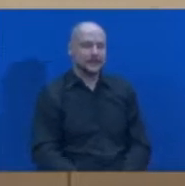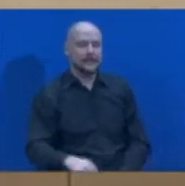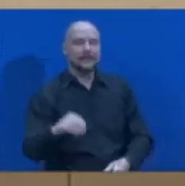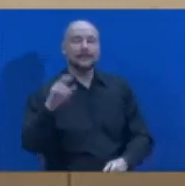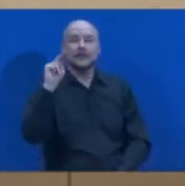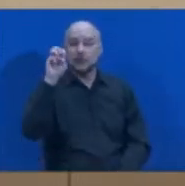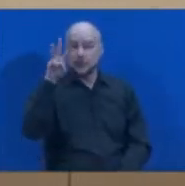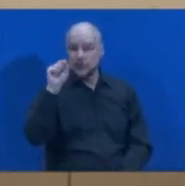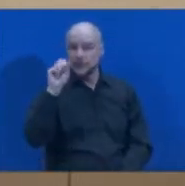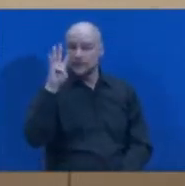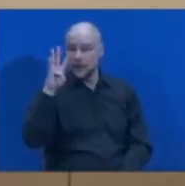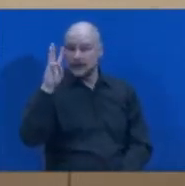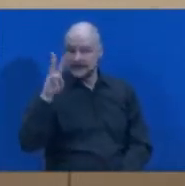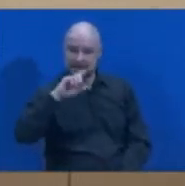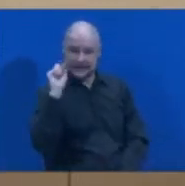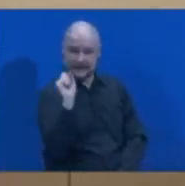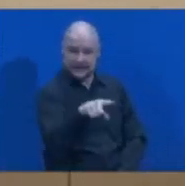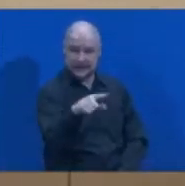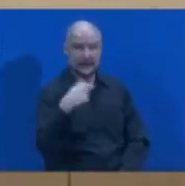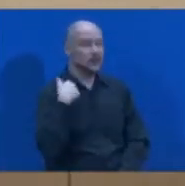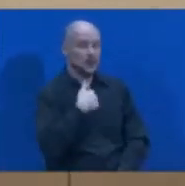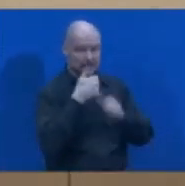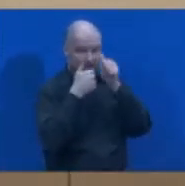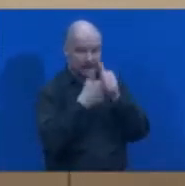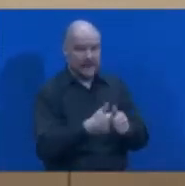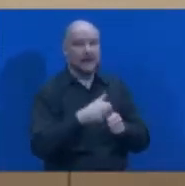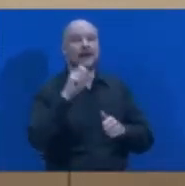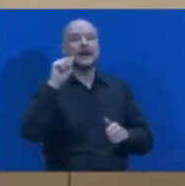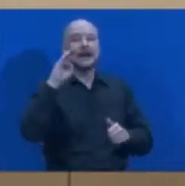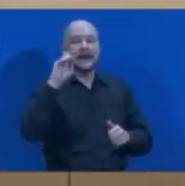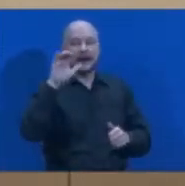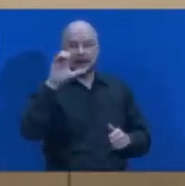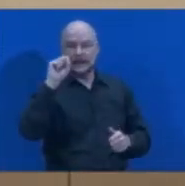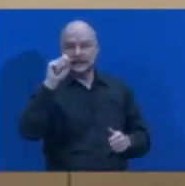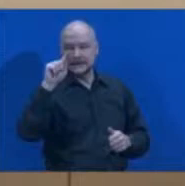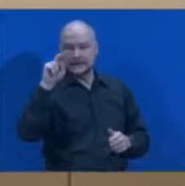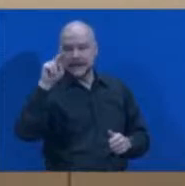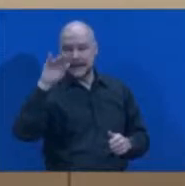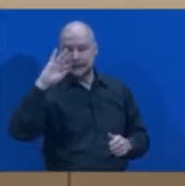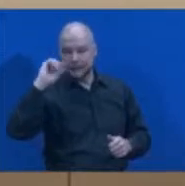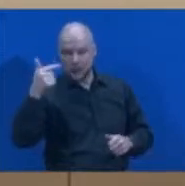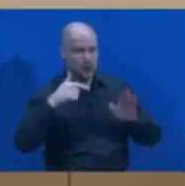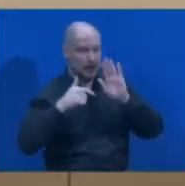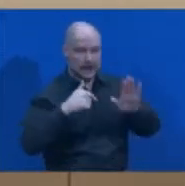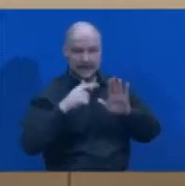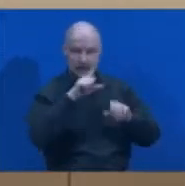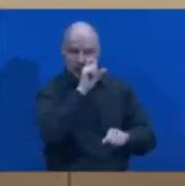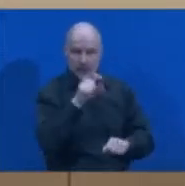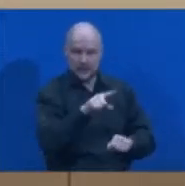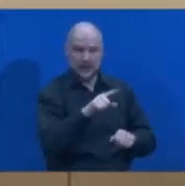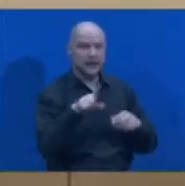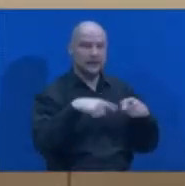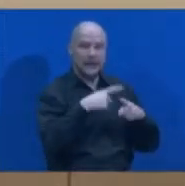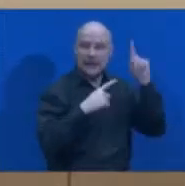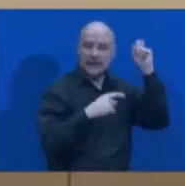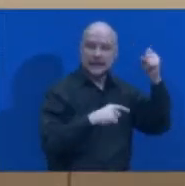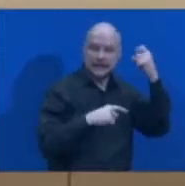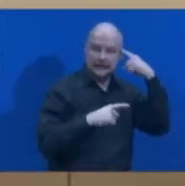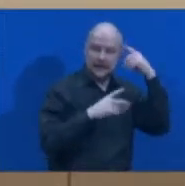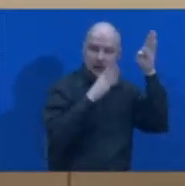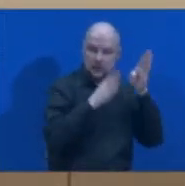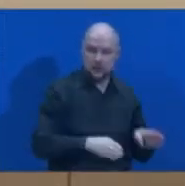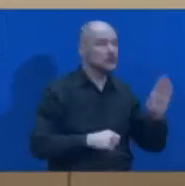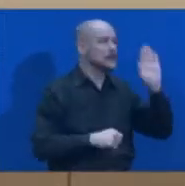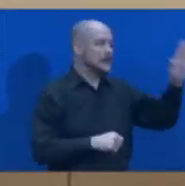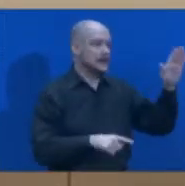follow up a little bit on Eric Spanberg's question because I had a point of of actually asking the governor about this, about minimum guidance for offices. He's